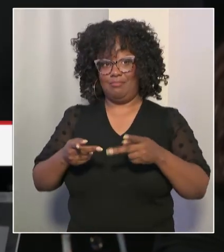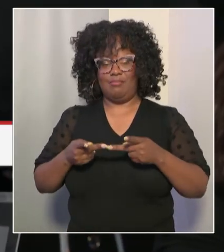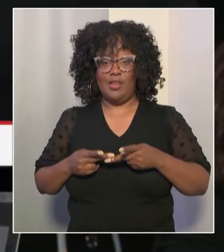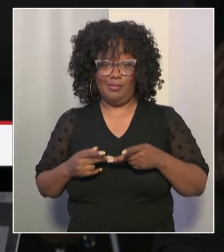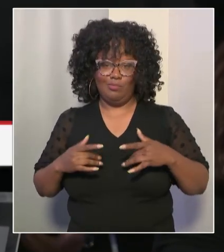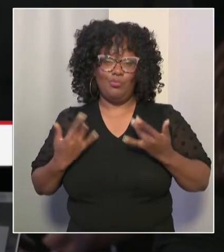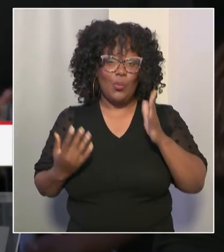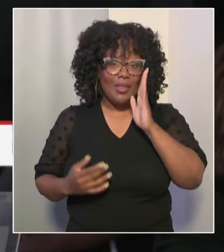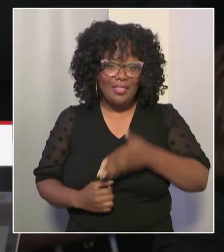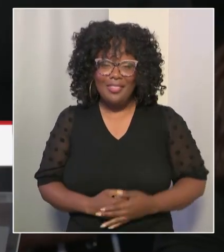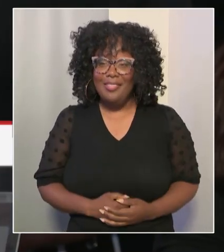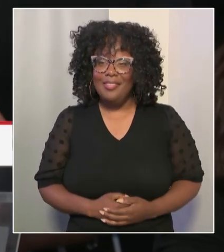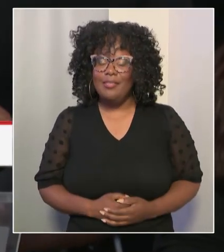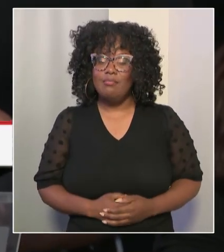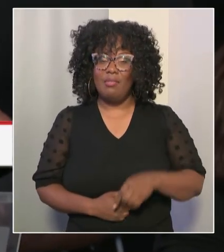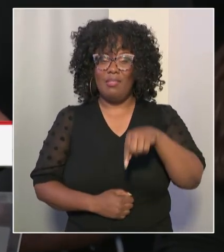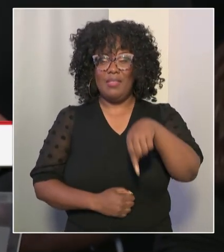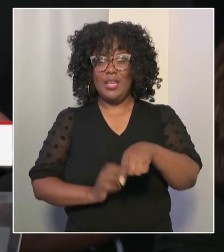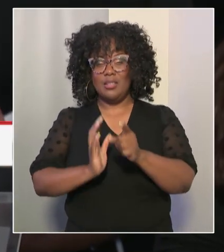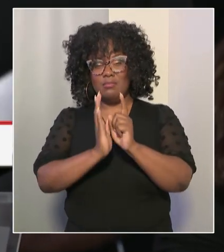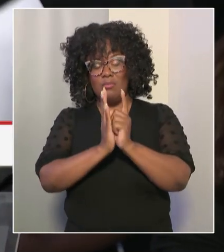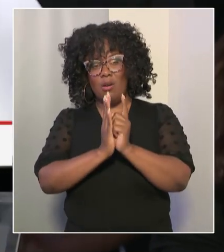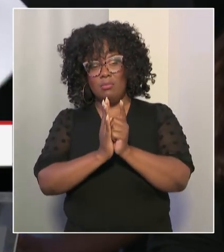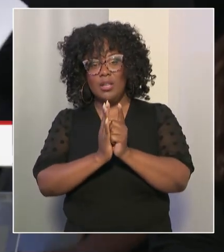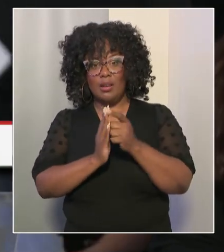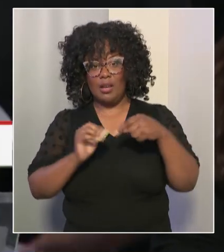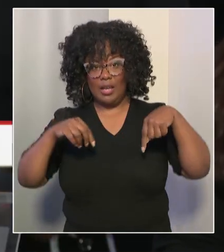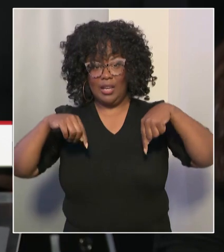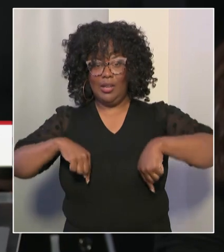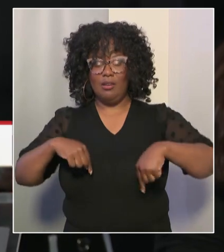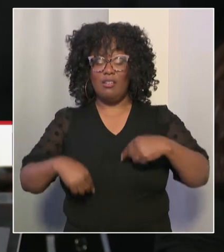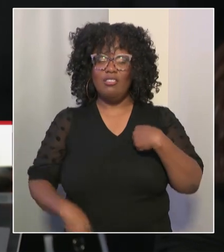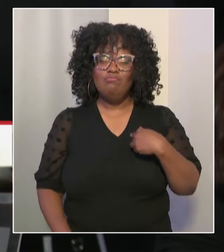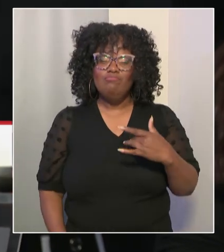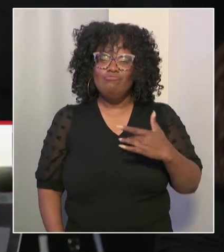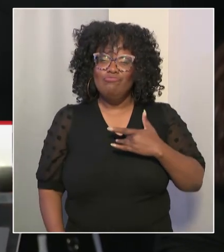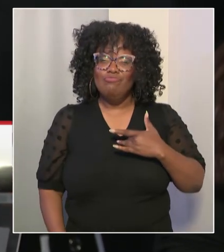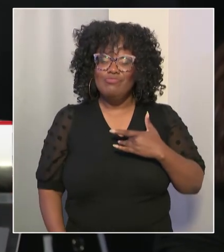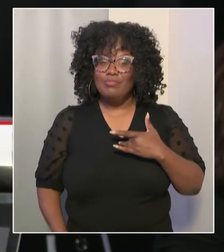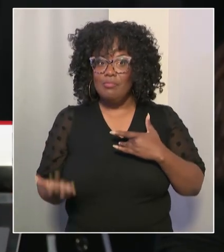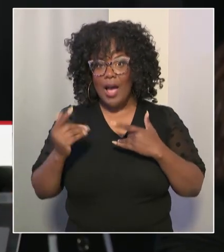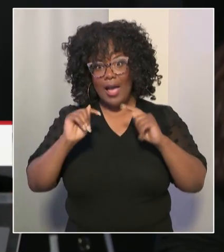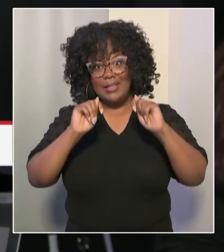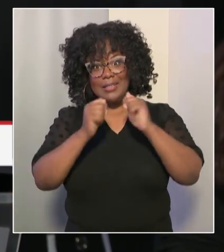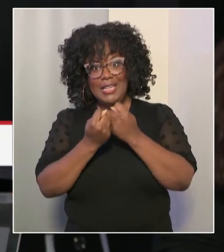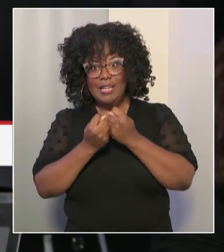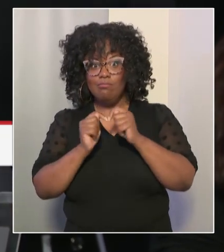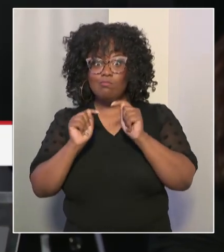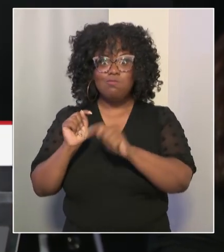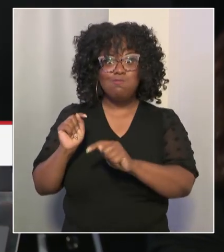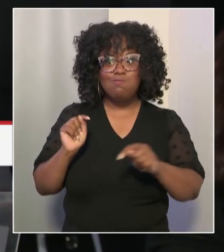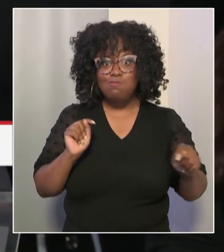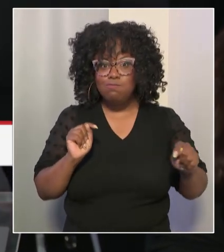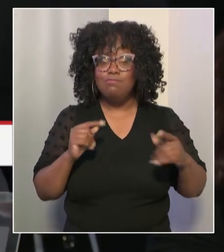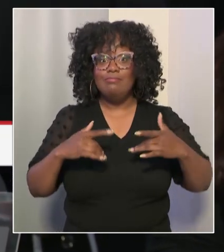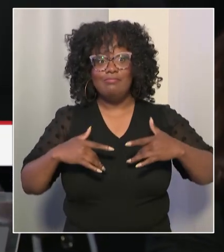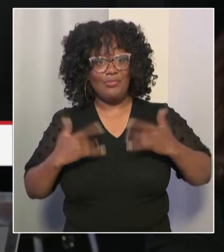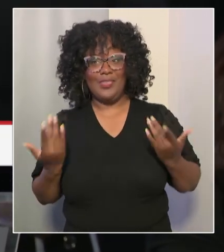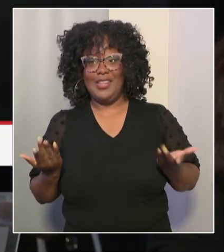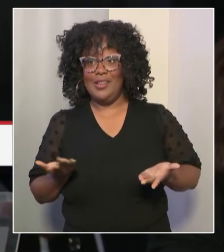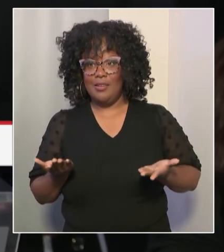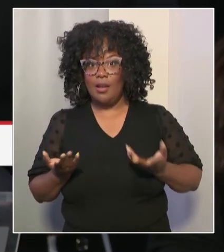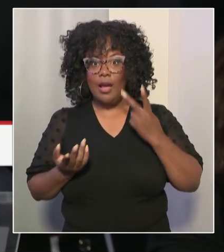on me or our team at OUC. We are so excited to continue to grow under Mayor Bowser and